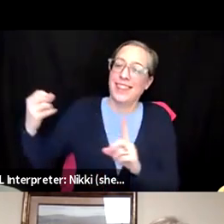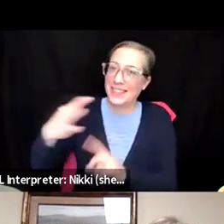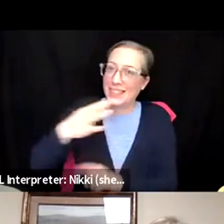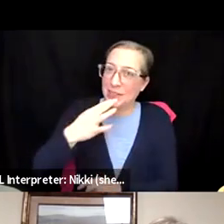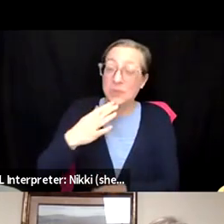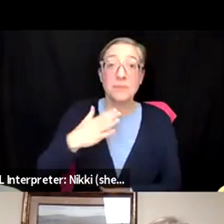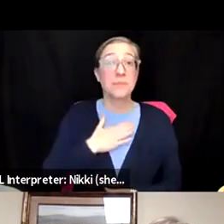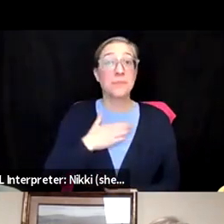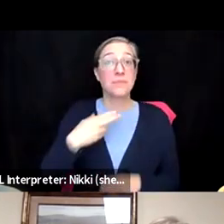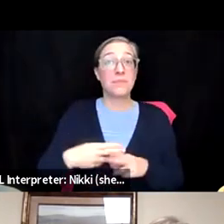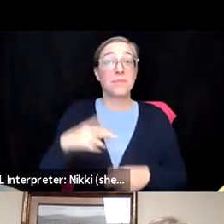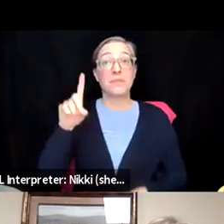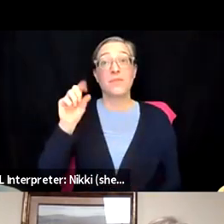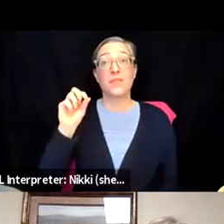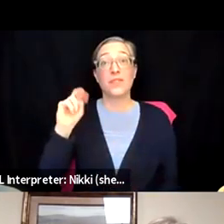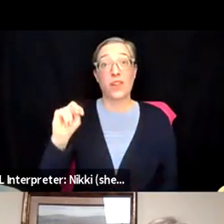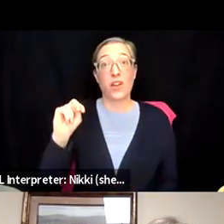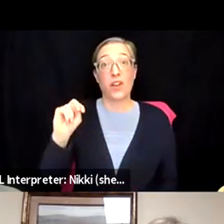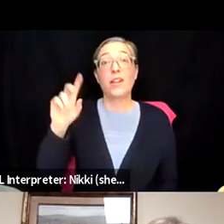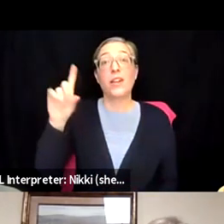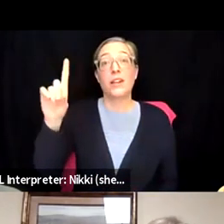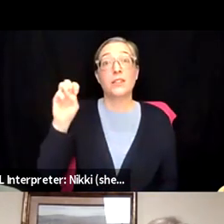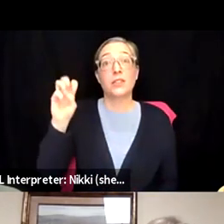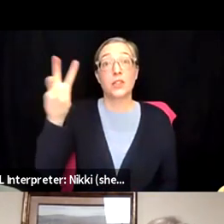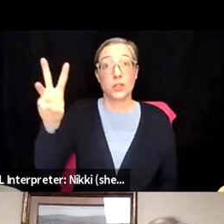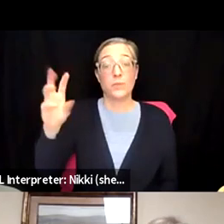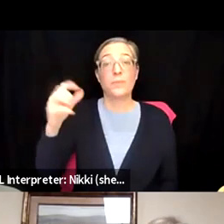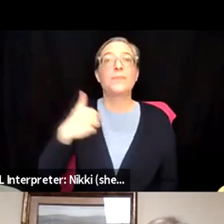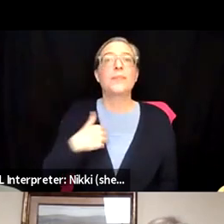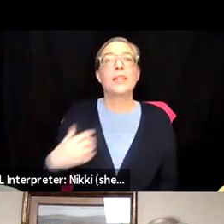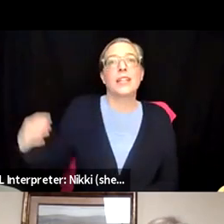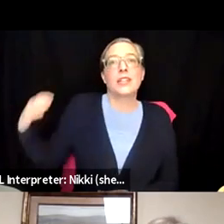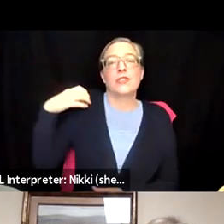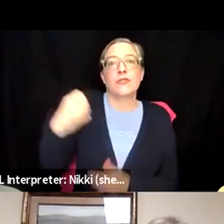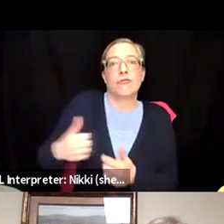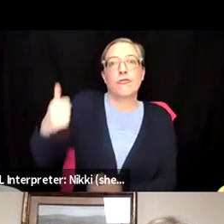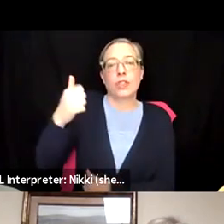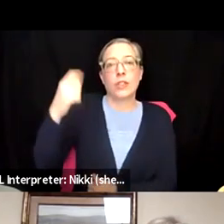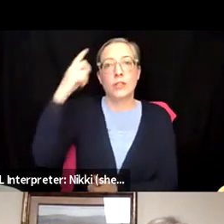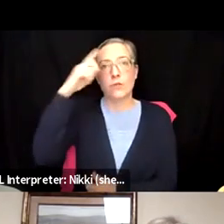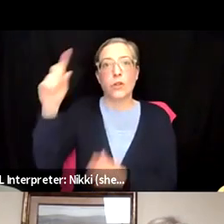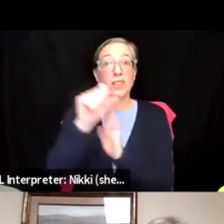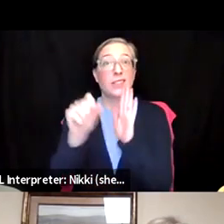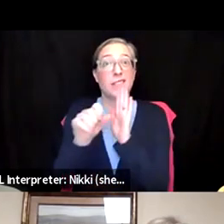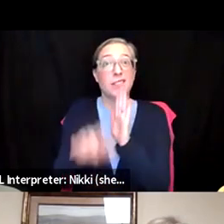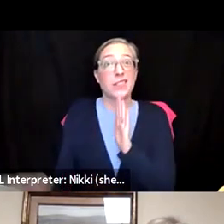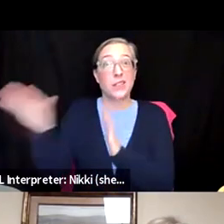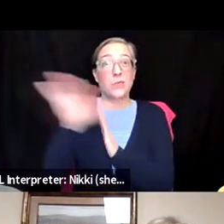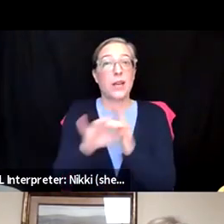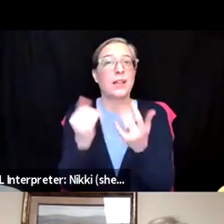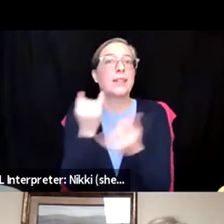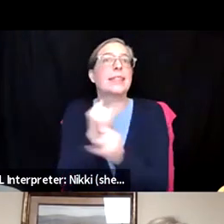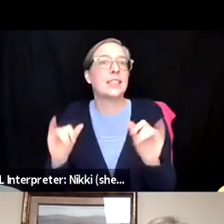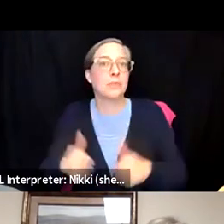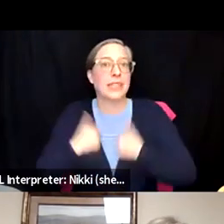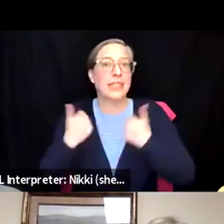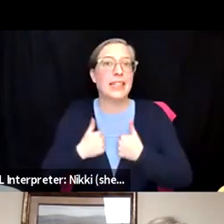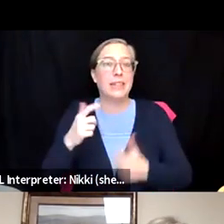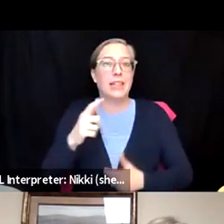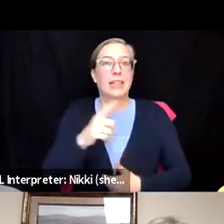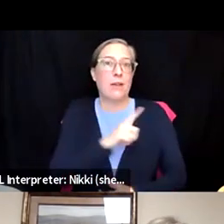Dawn Dew. I'm the chair of the Statewide Independent Living Council. I have a